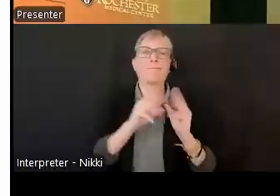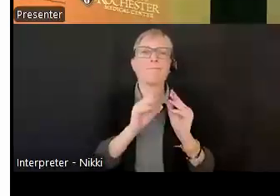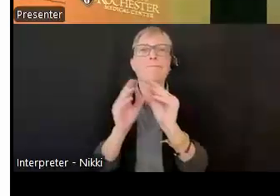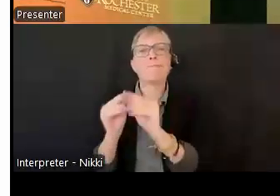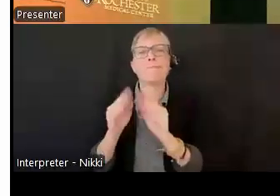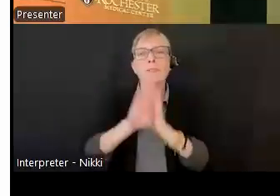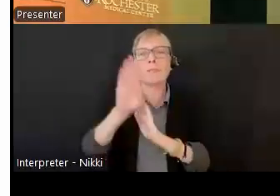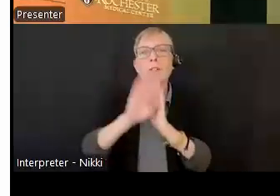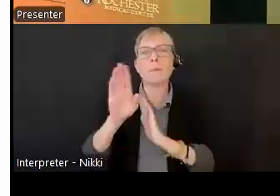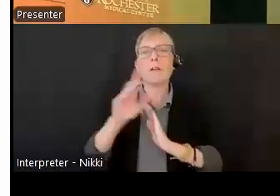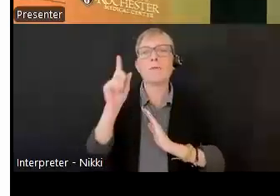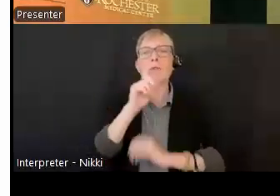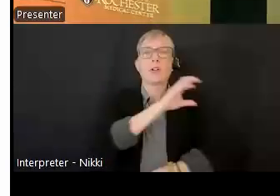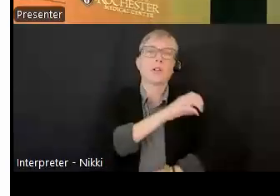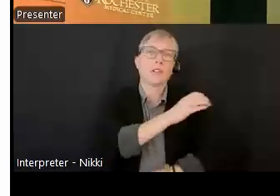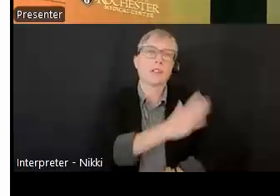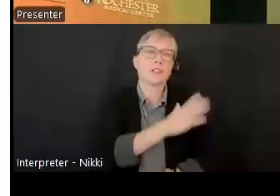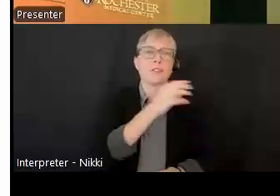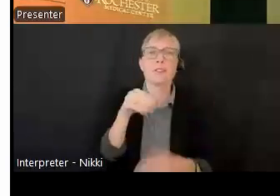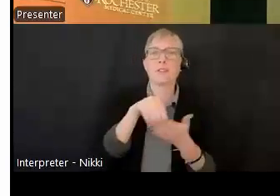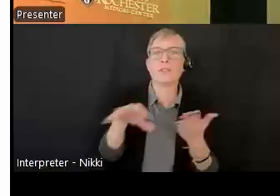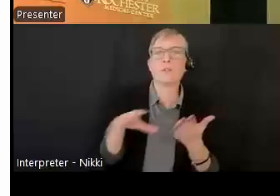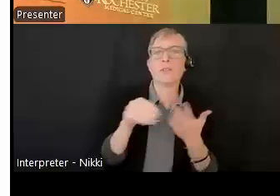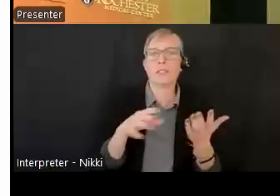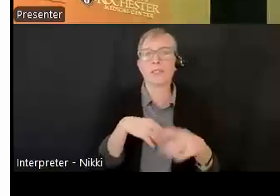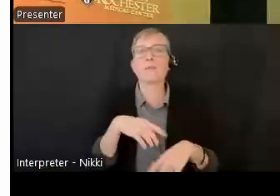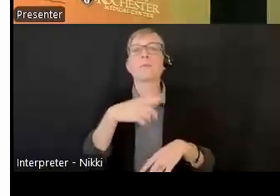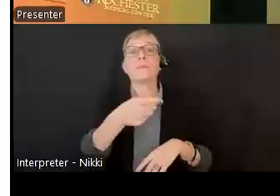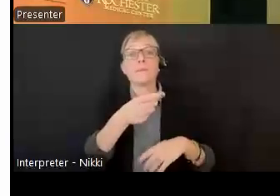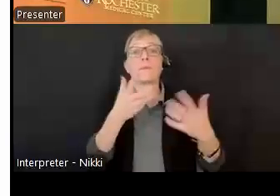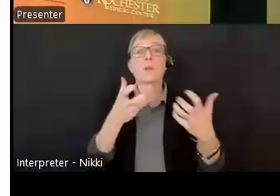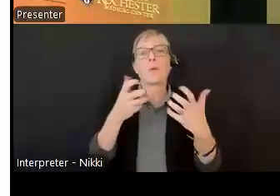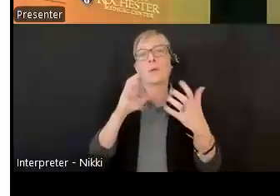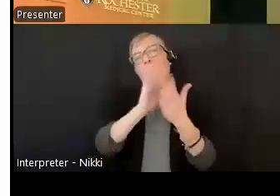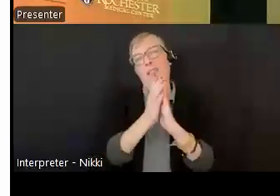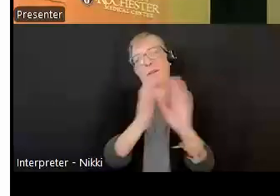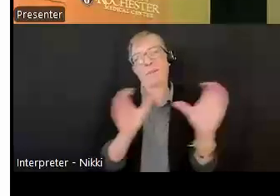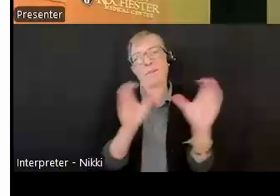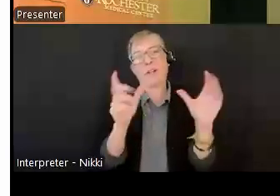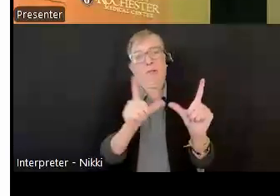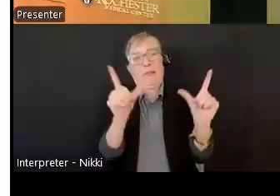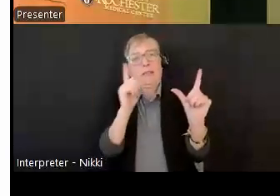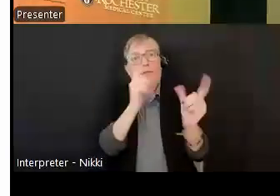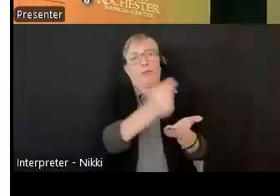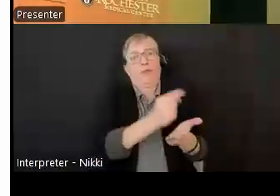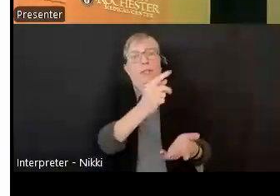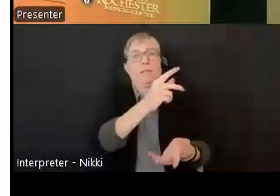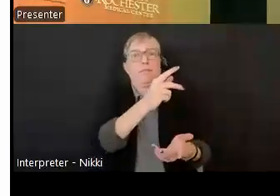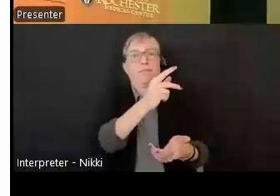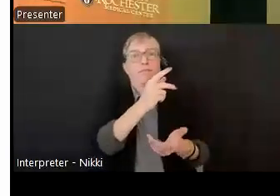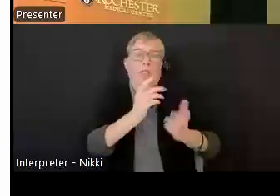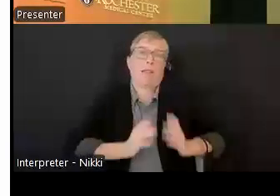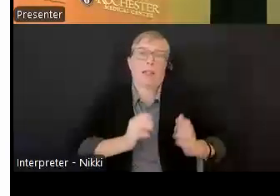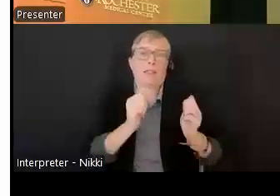to becoming certified and or licensed to treat clients with addiction and co-occurring mental health. Dr. Mathis also facilitates